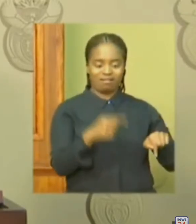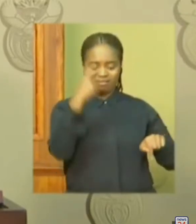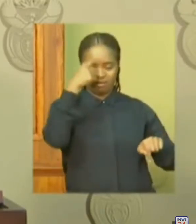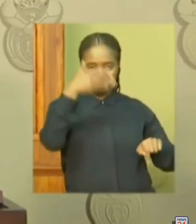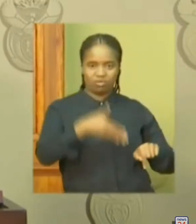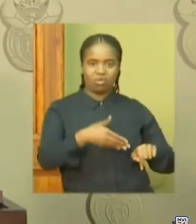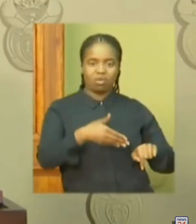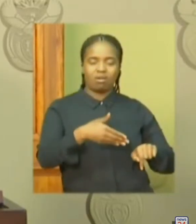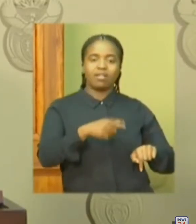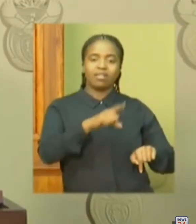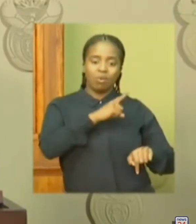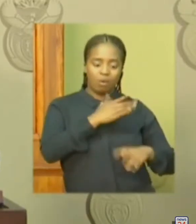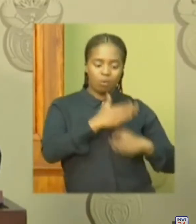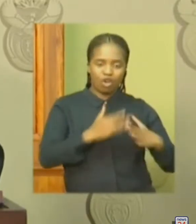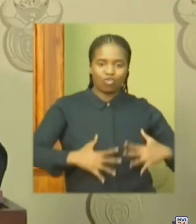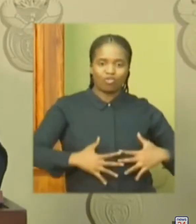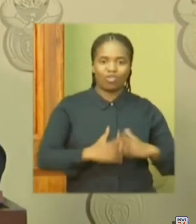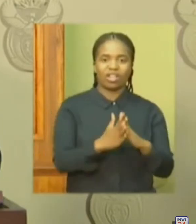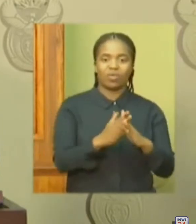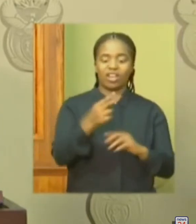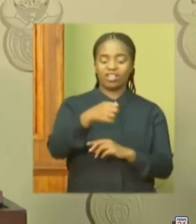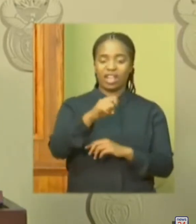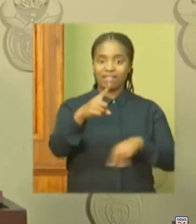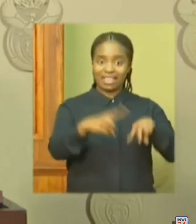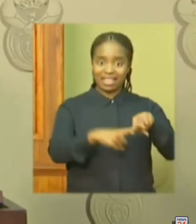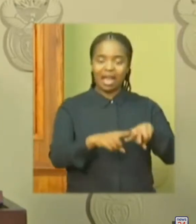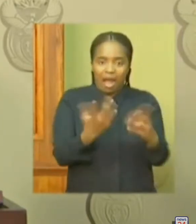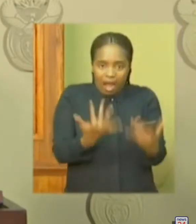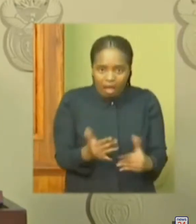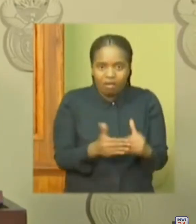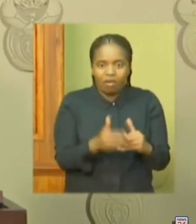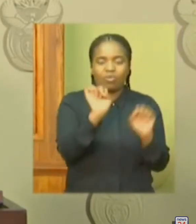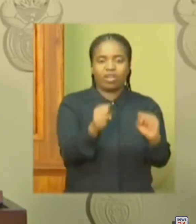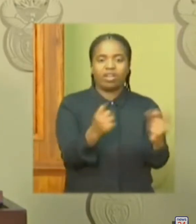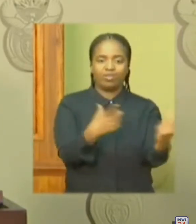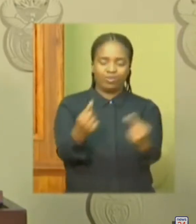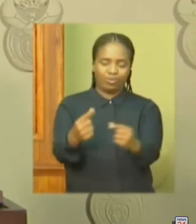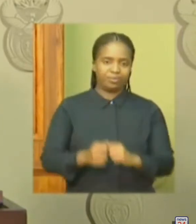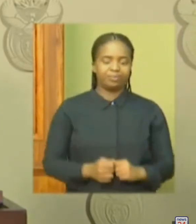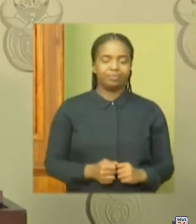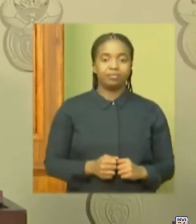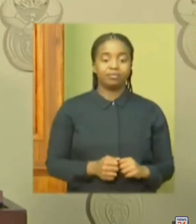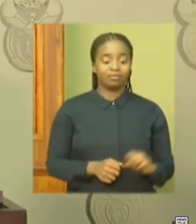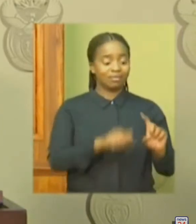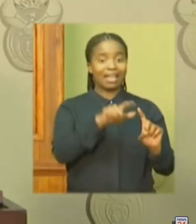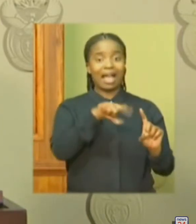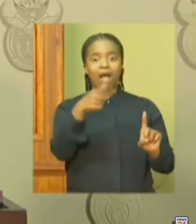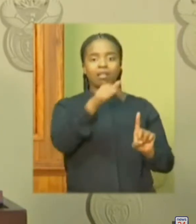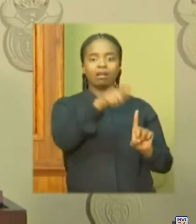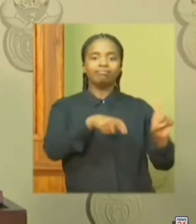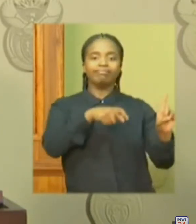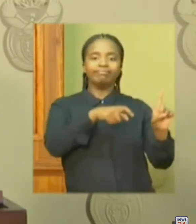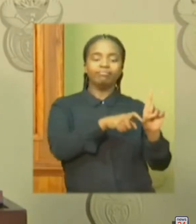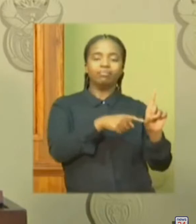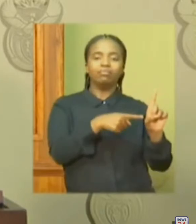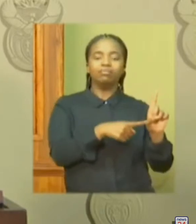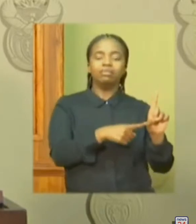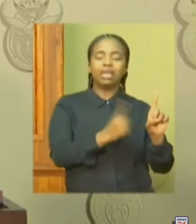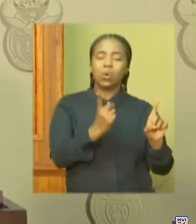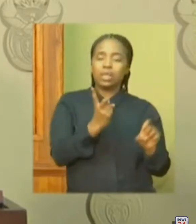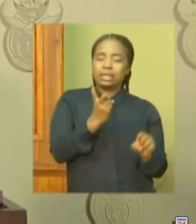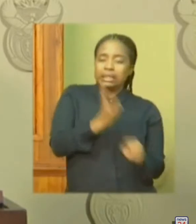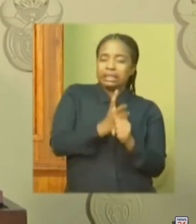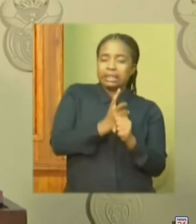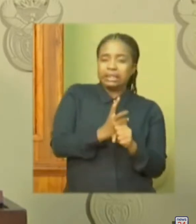end, let me offer the words of another leader who had to confront another